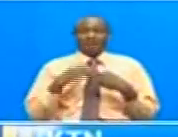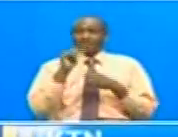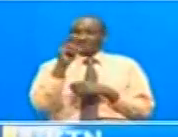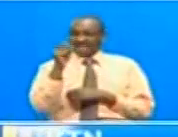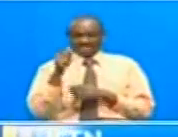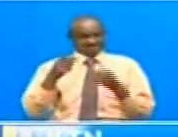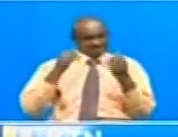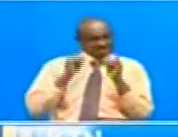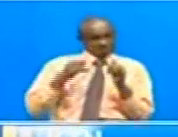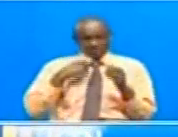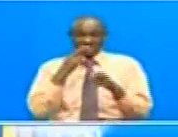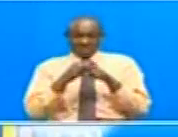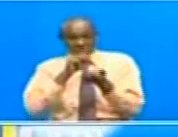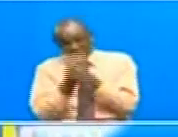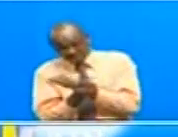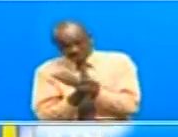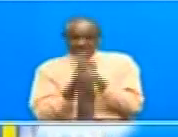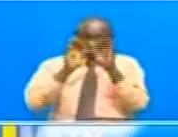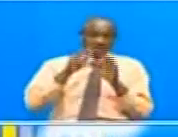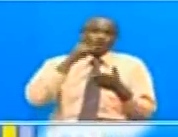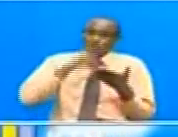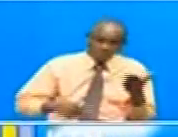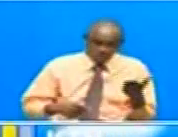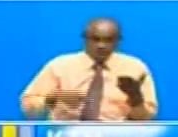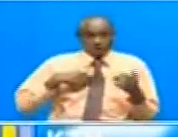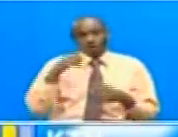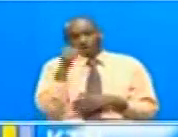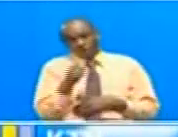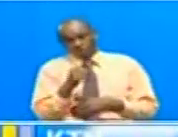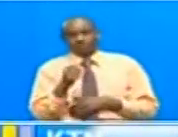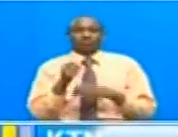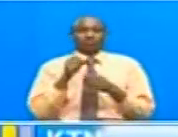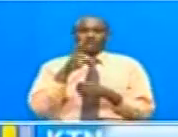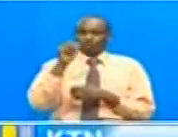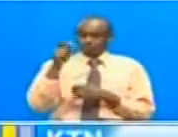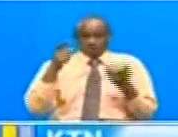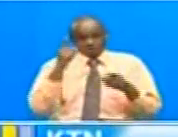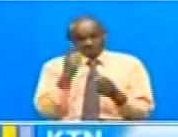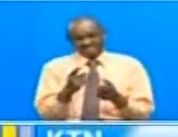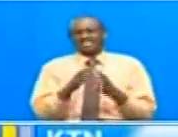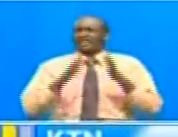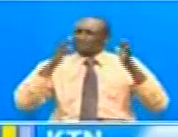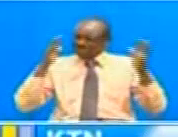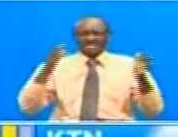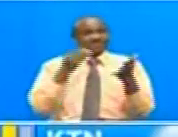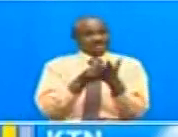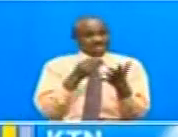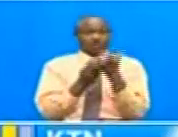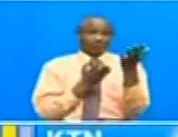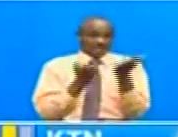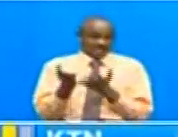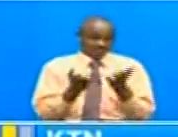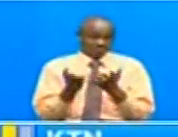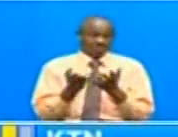on whether a name change would be necessary. UAP Old Mutual Group is now one of the largest financial service